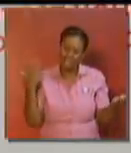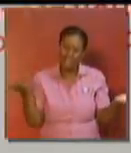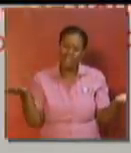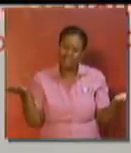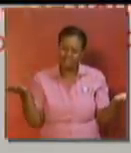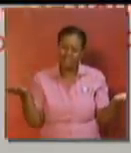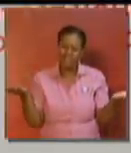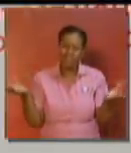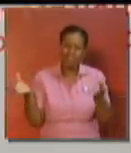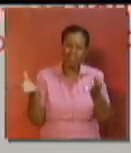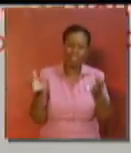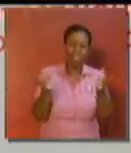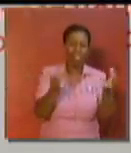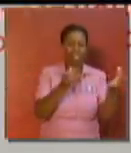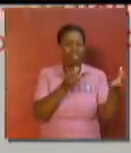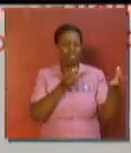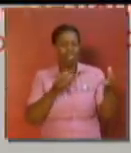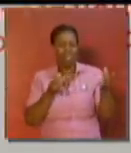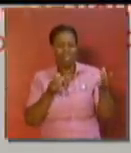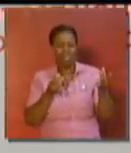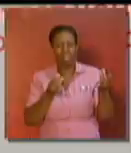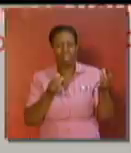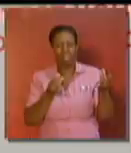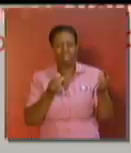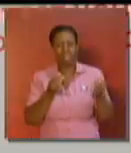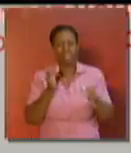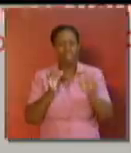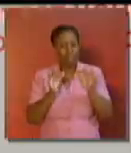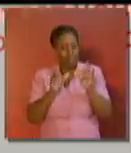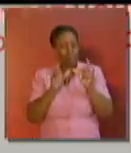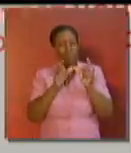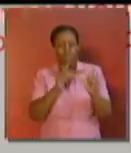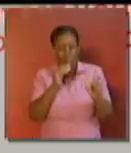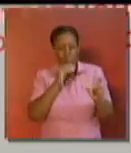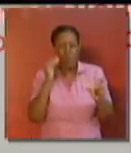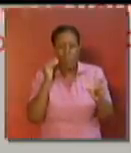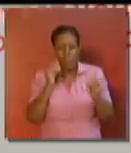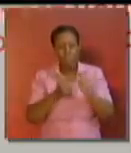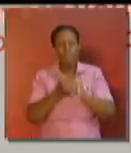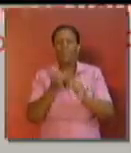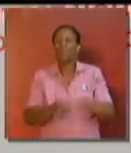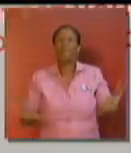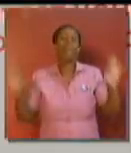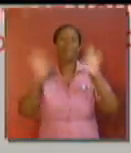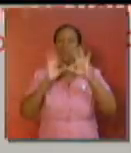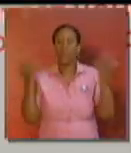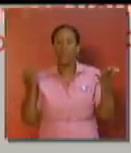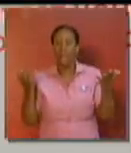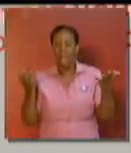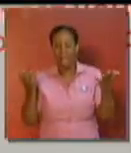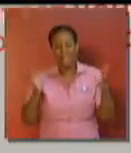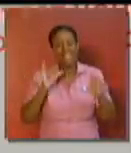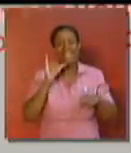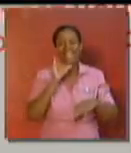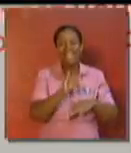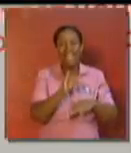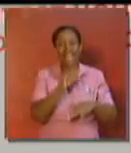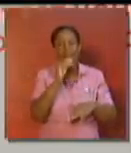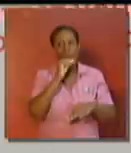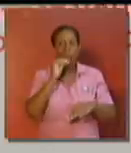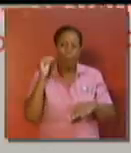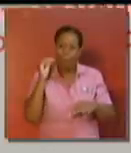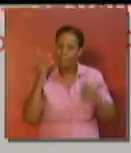quarantine, the first and most important thing is to stay at home. Next, even within the home, you want to